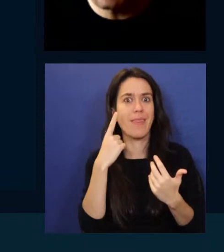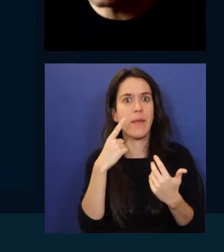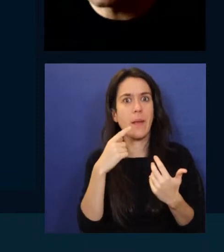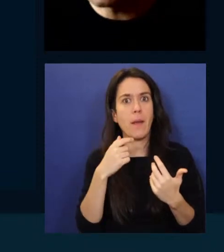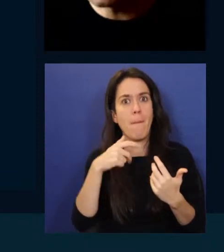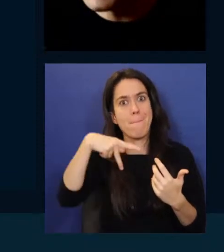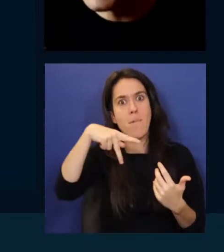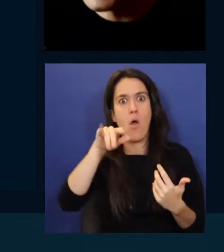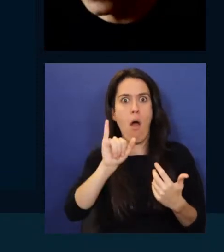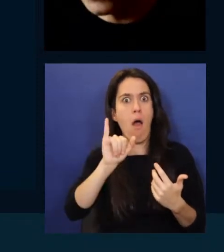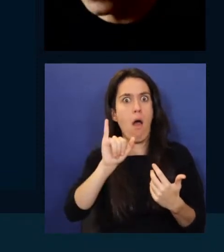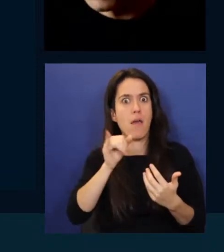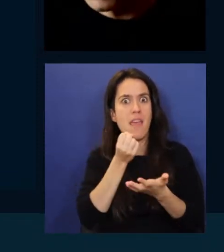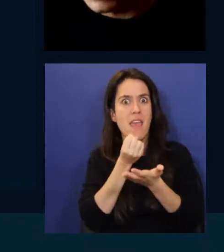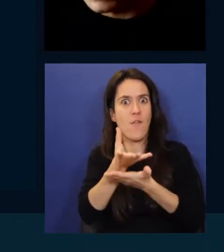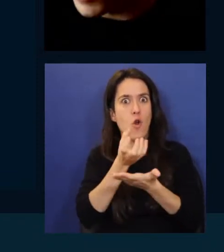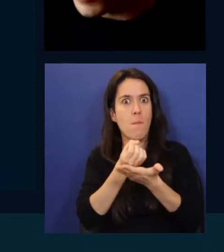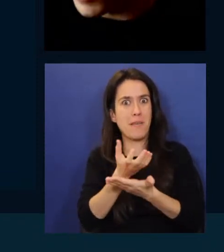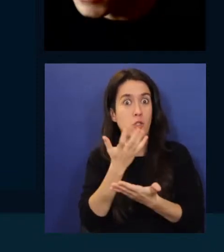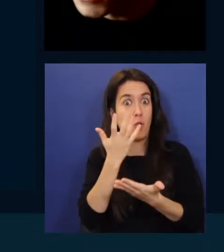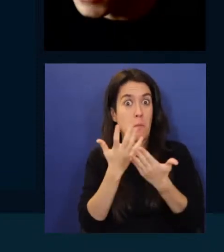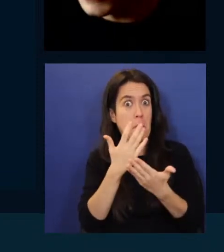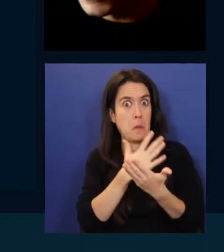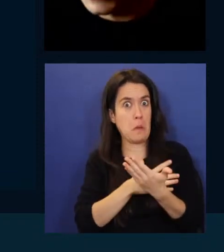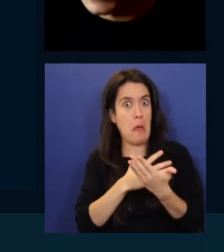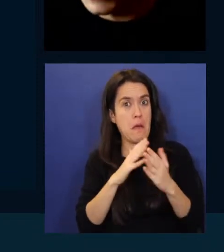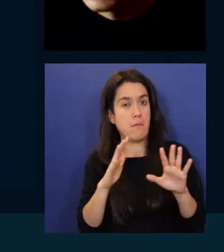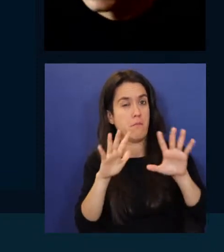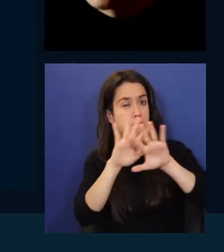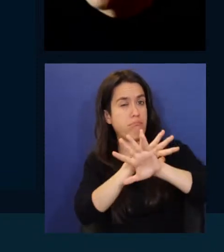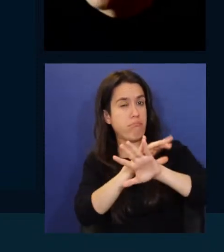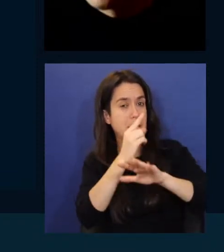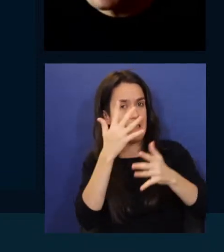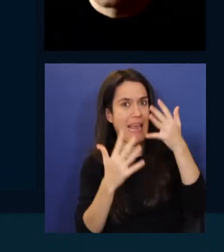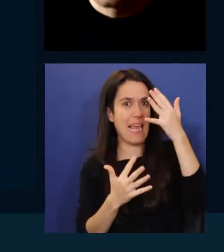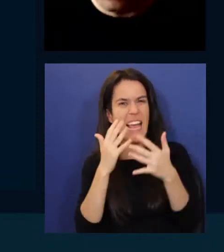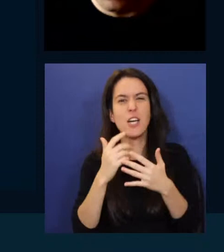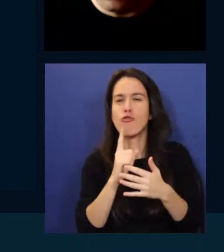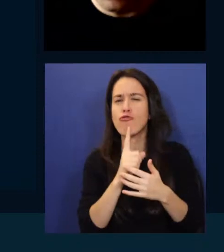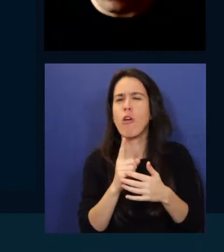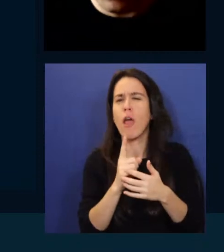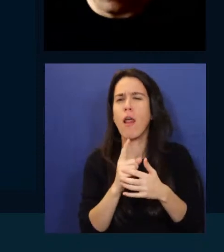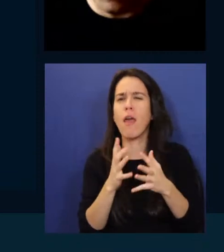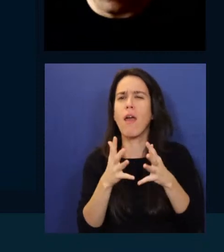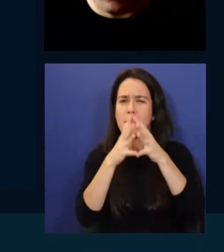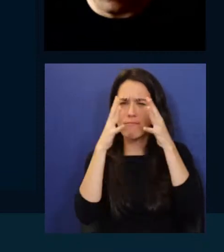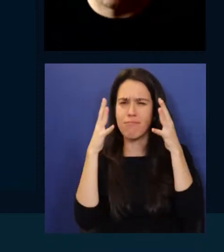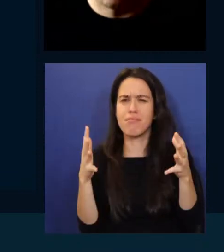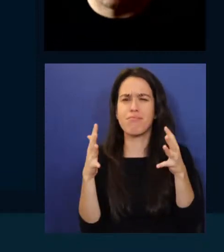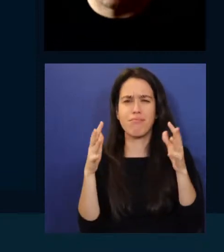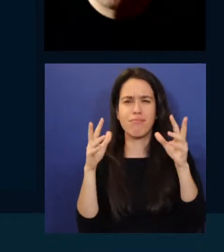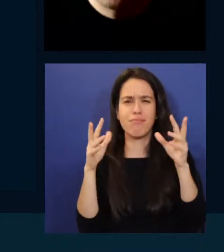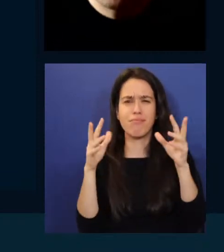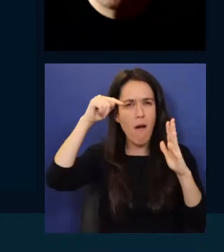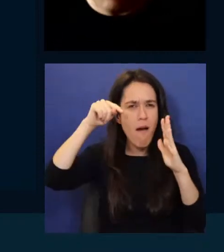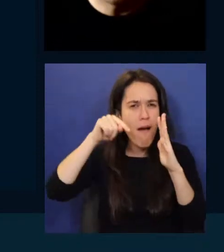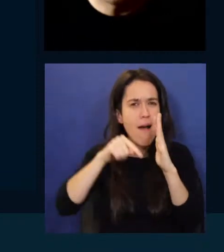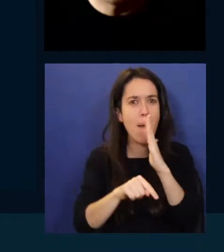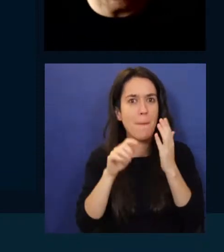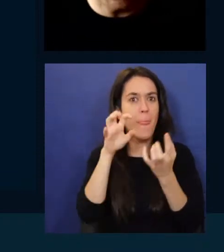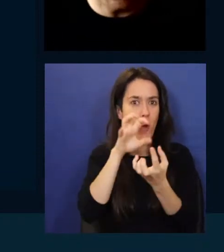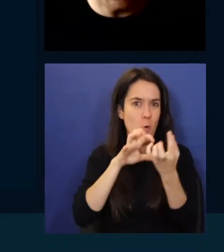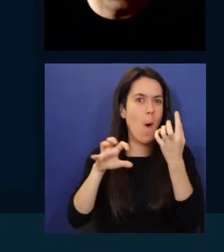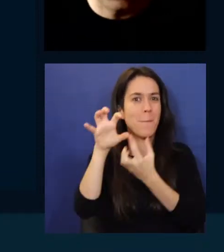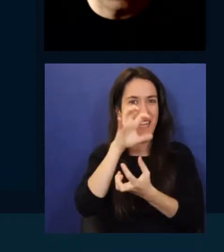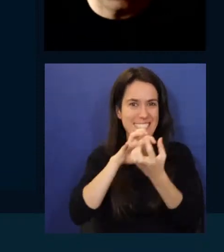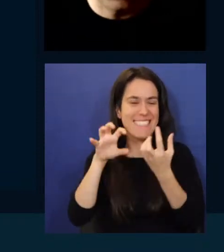to, like mask certain data sets. So there's a huge, set of complex questions